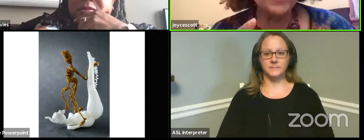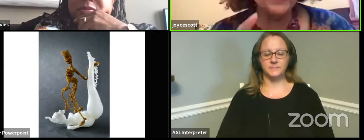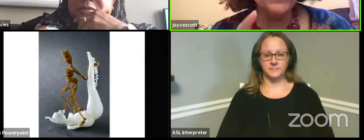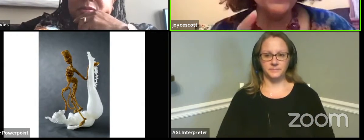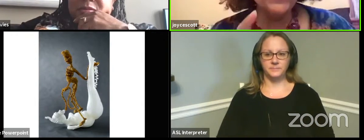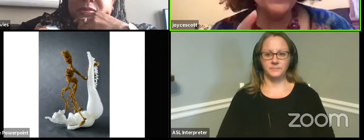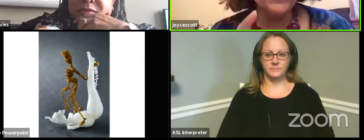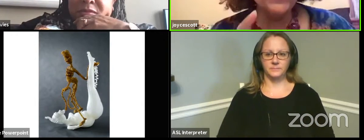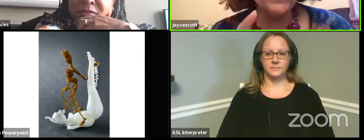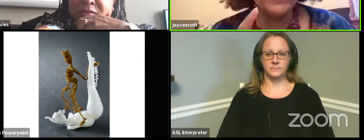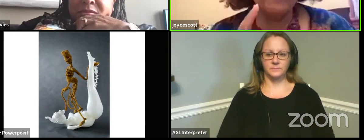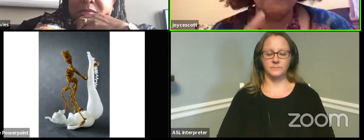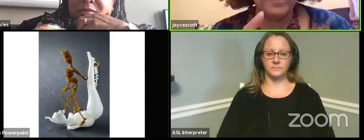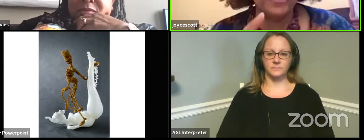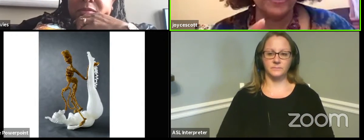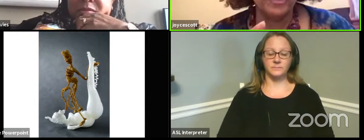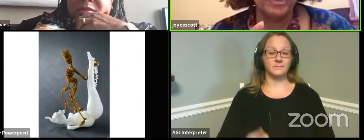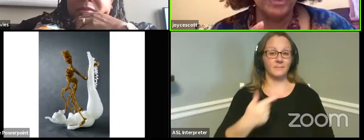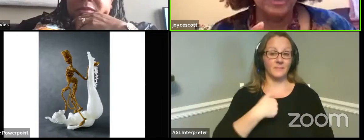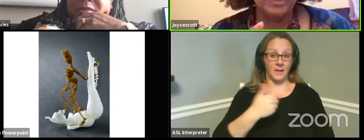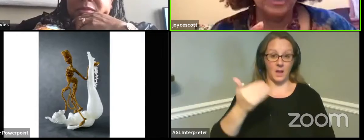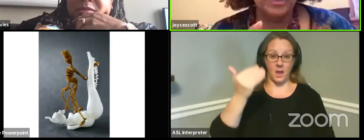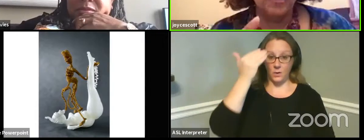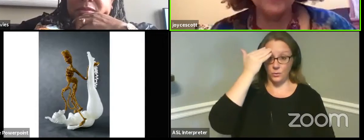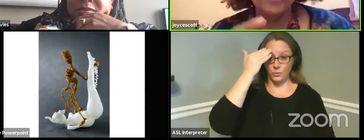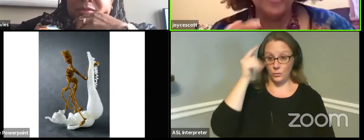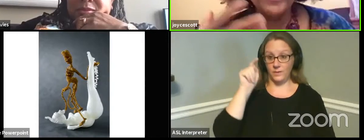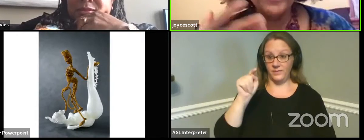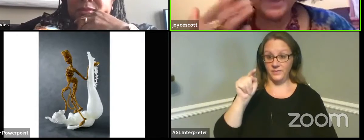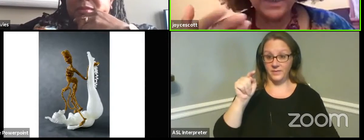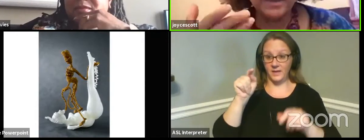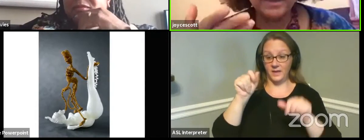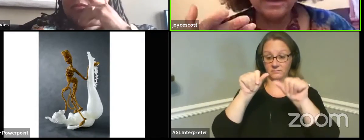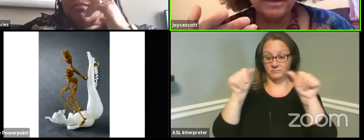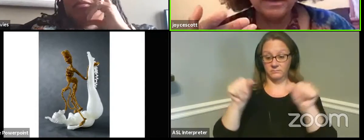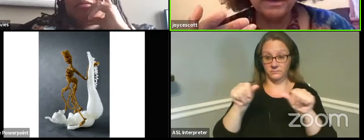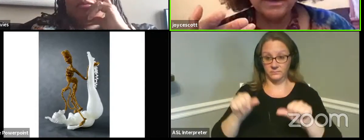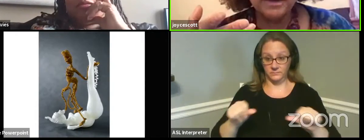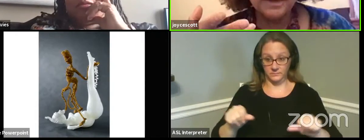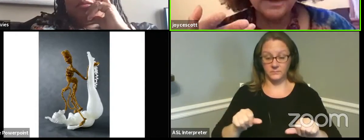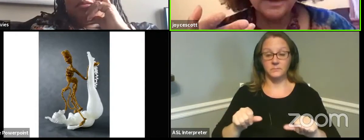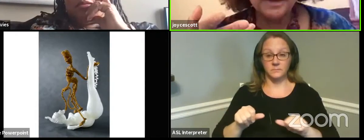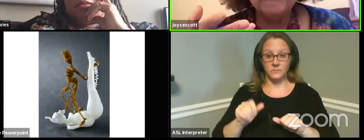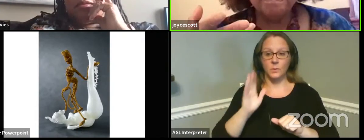I knew that this figure was going to be